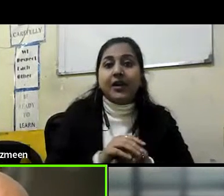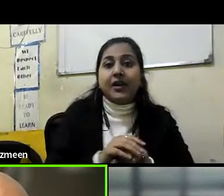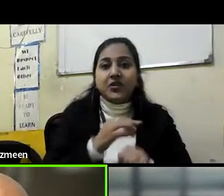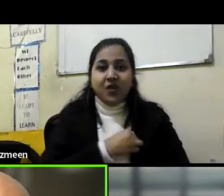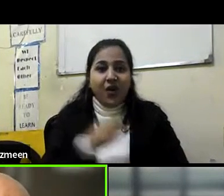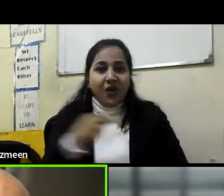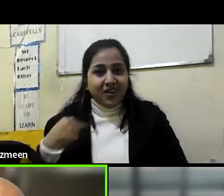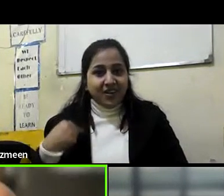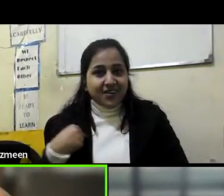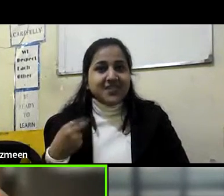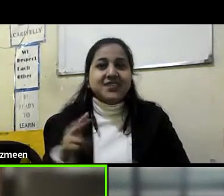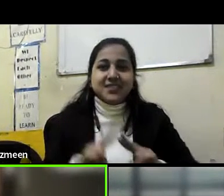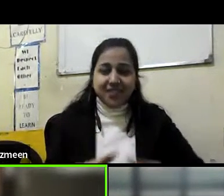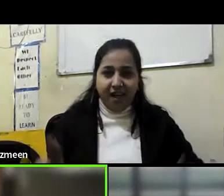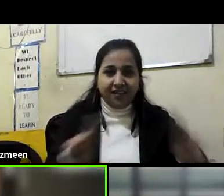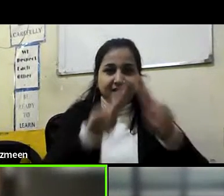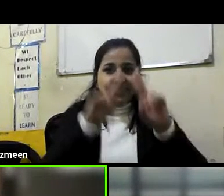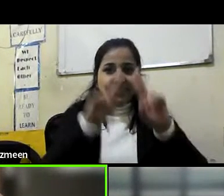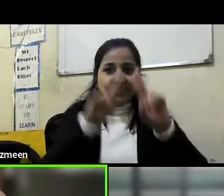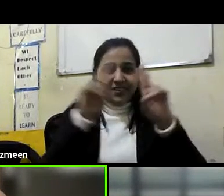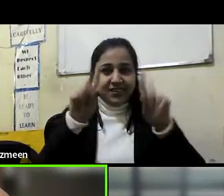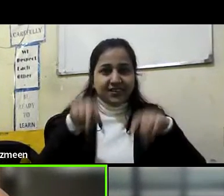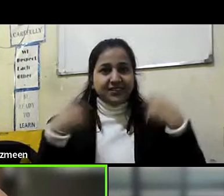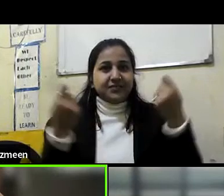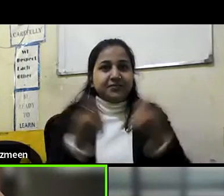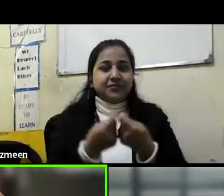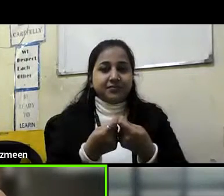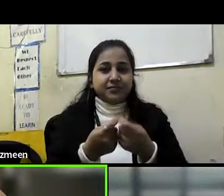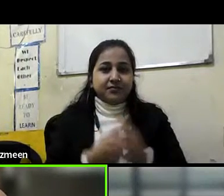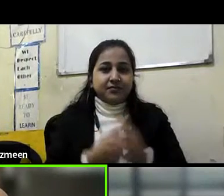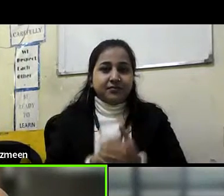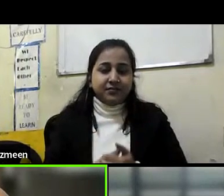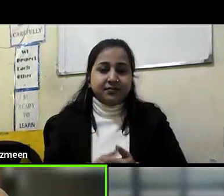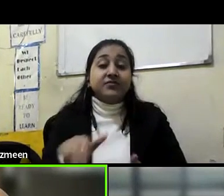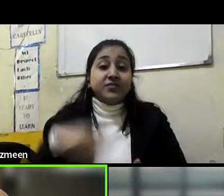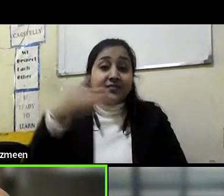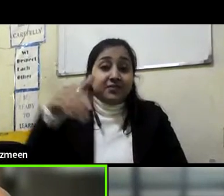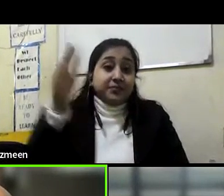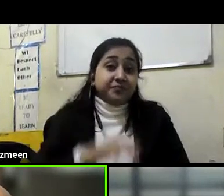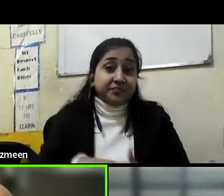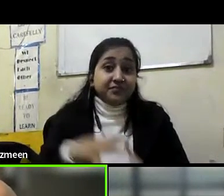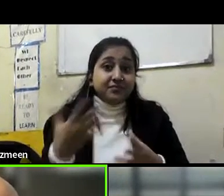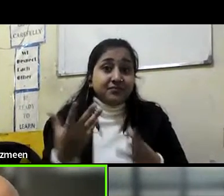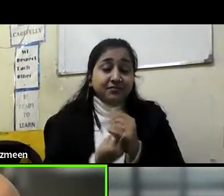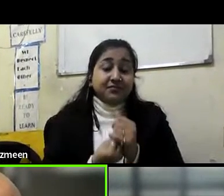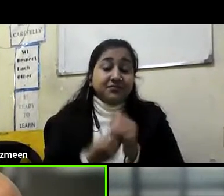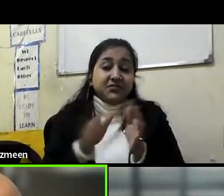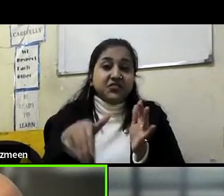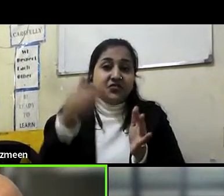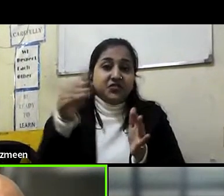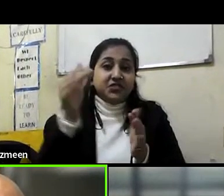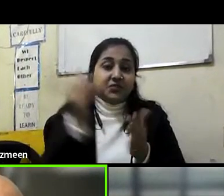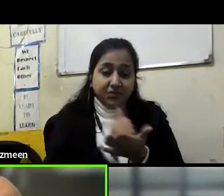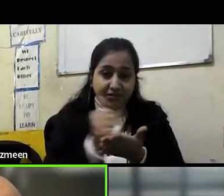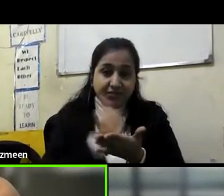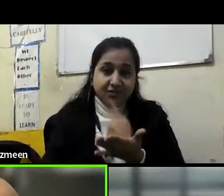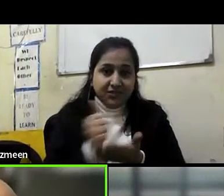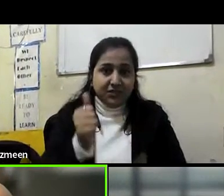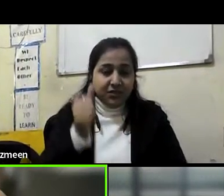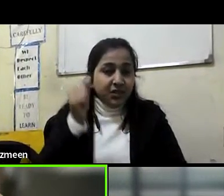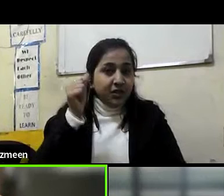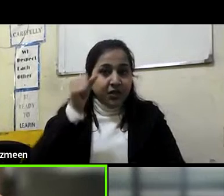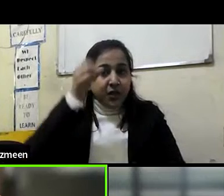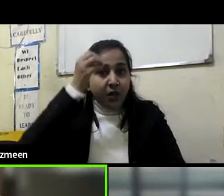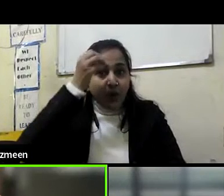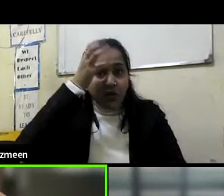the Sarthak team, and we can collaboratively take it further. We are there as partners. What we need is the knowledge, experience